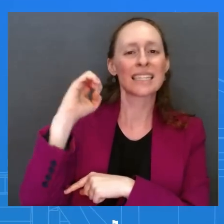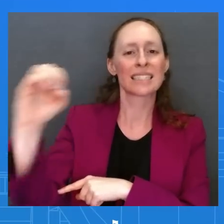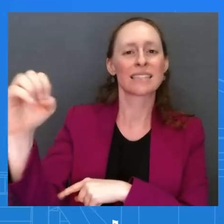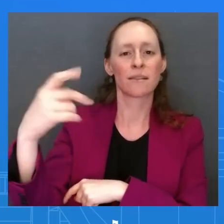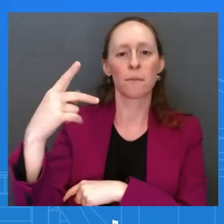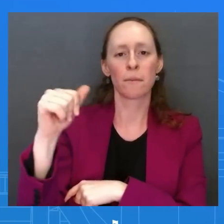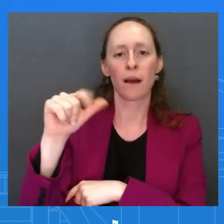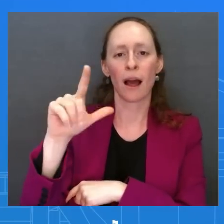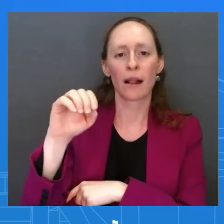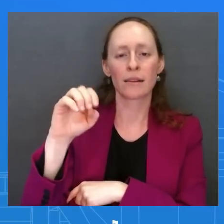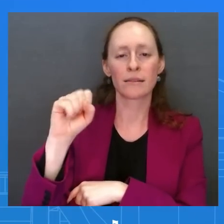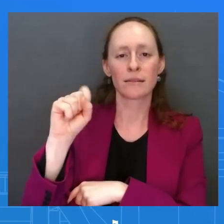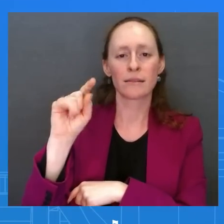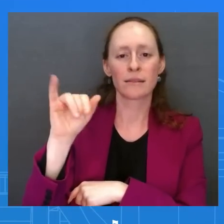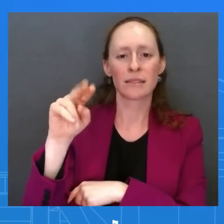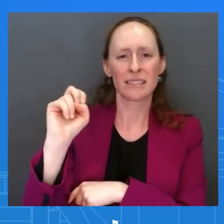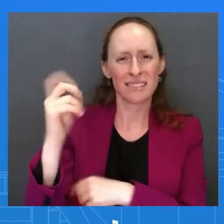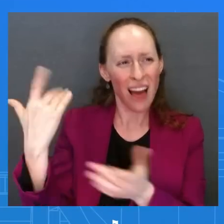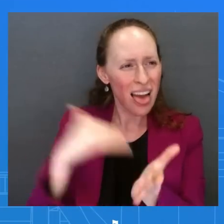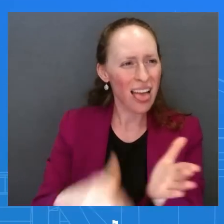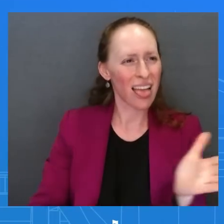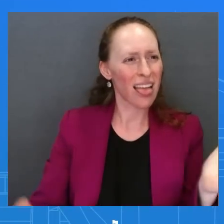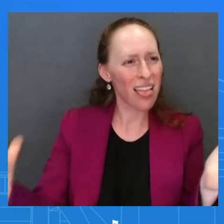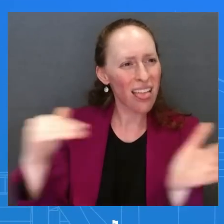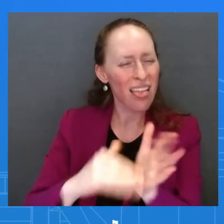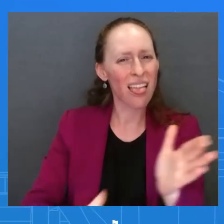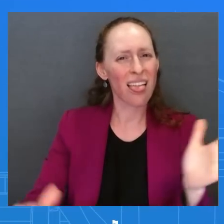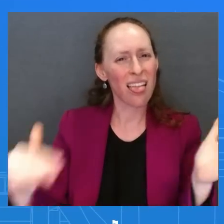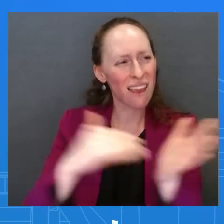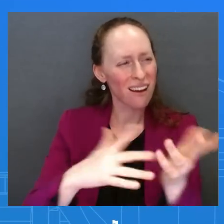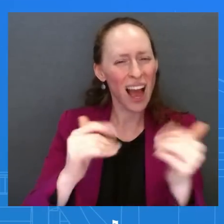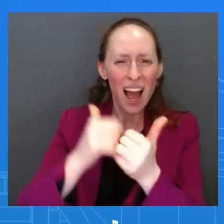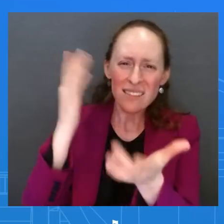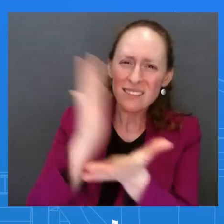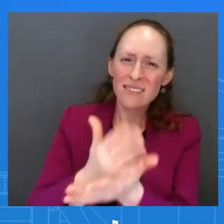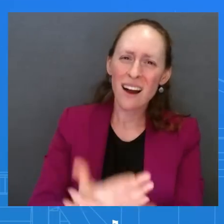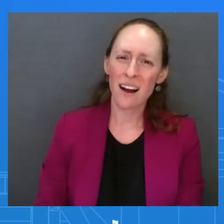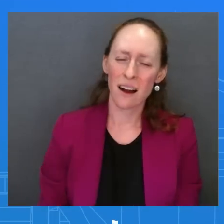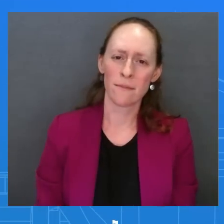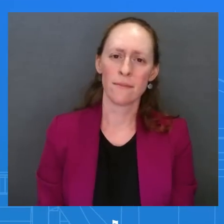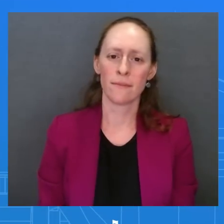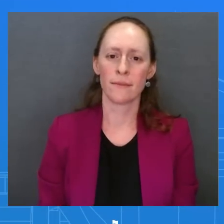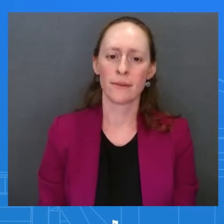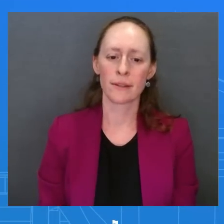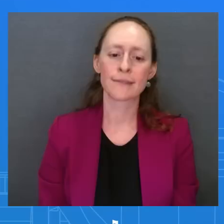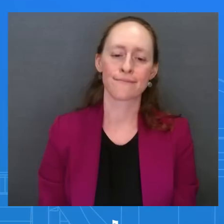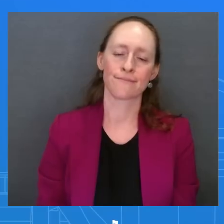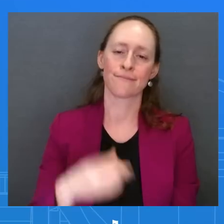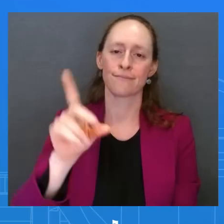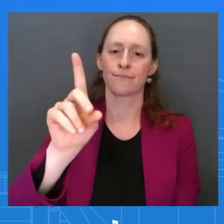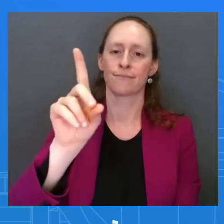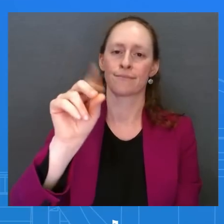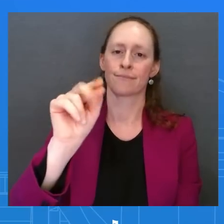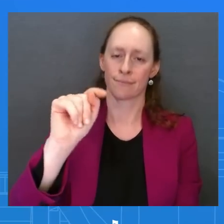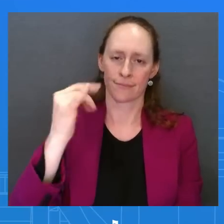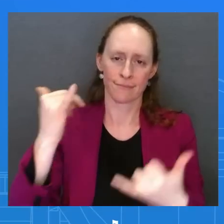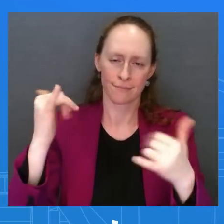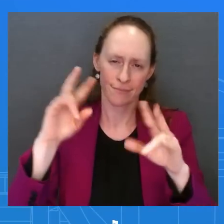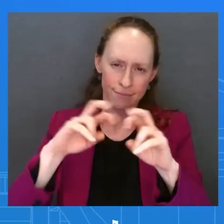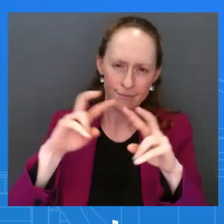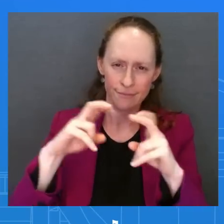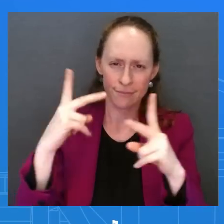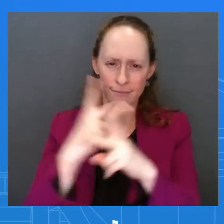been looking into this and evaluating these types of derailments. So I would certainly refer you to them. And I know